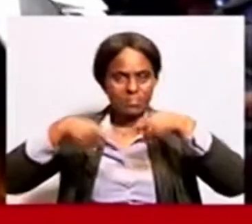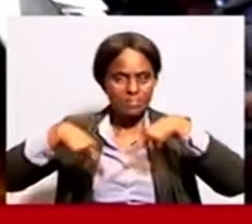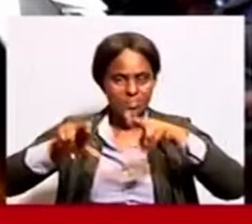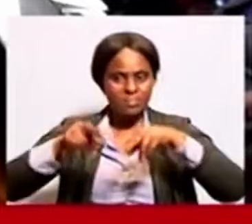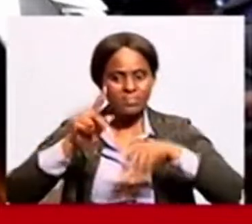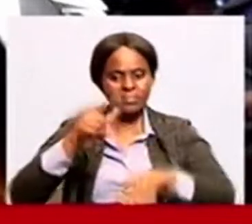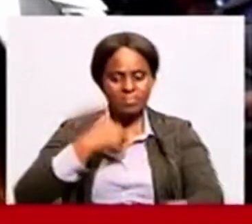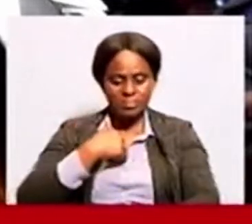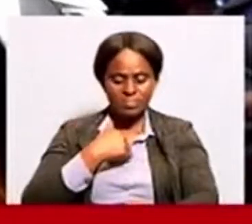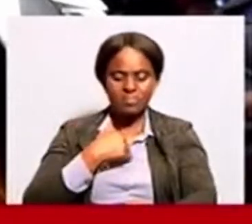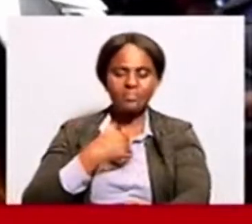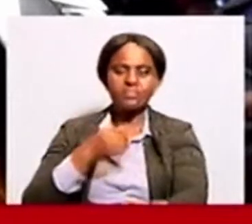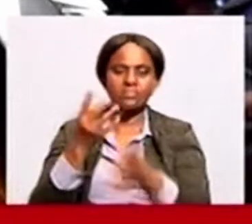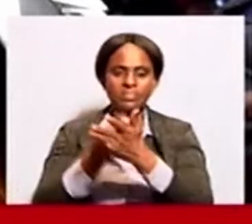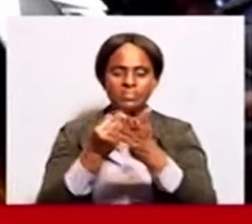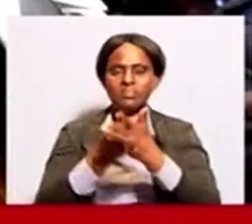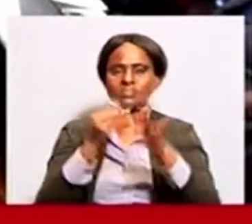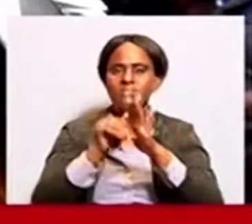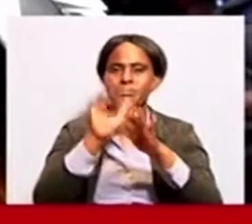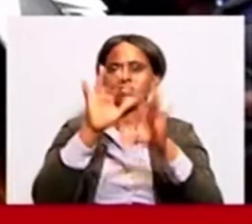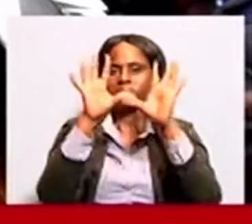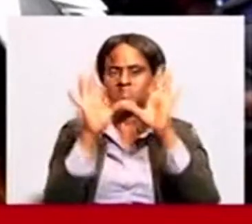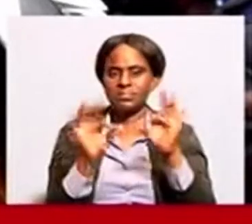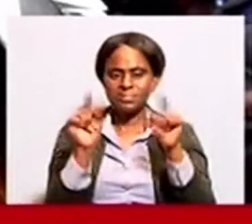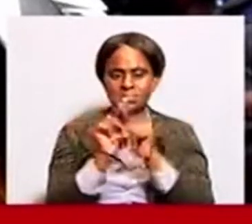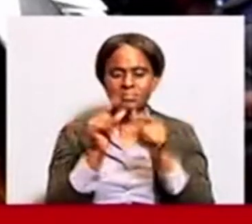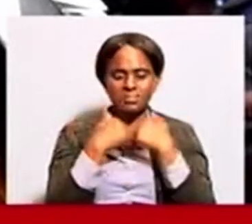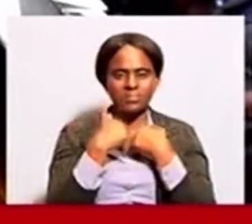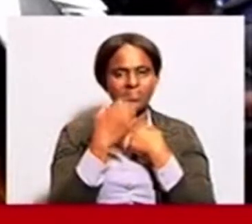You have the money in the account and you have the equipment.